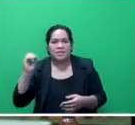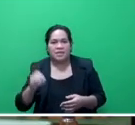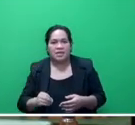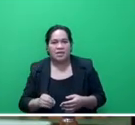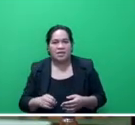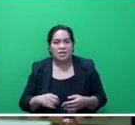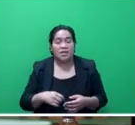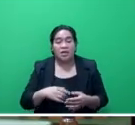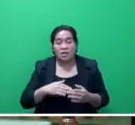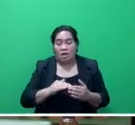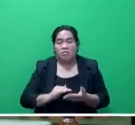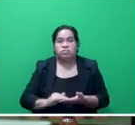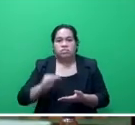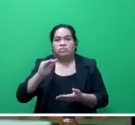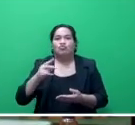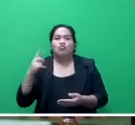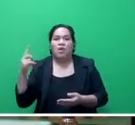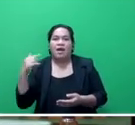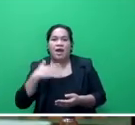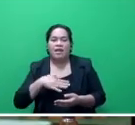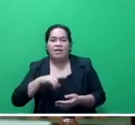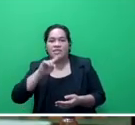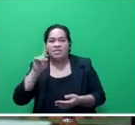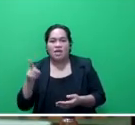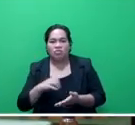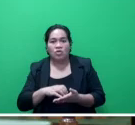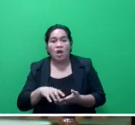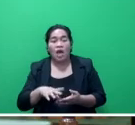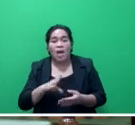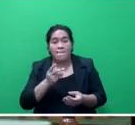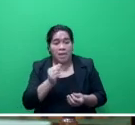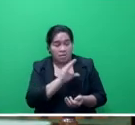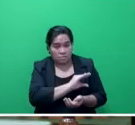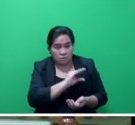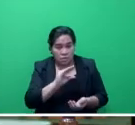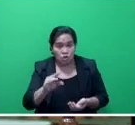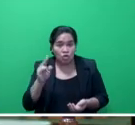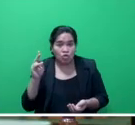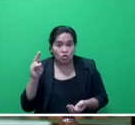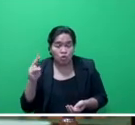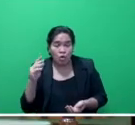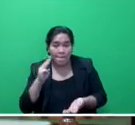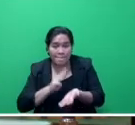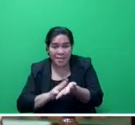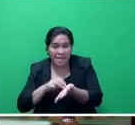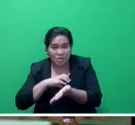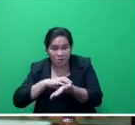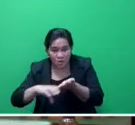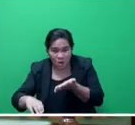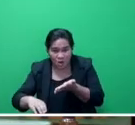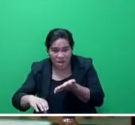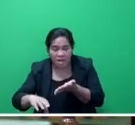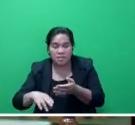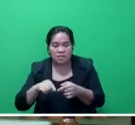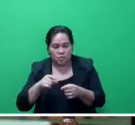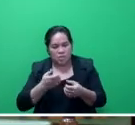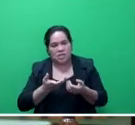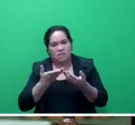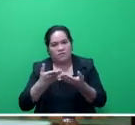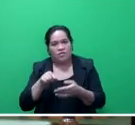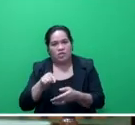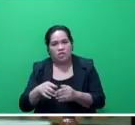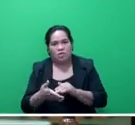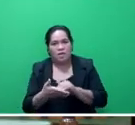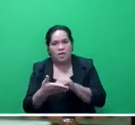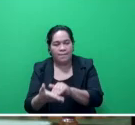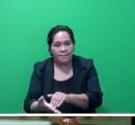to $100,000. An allocation of $2 million will be provided in the 2020-2021 budget for this initiative. Currently,